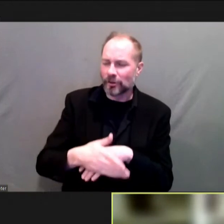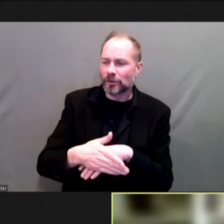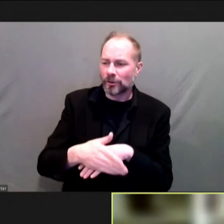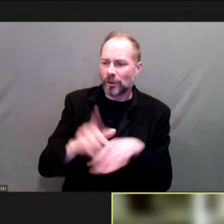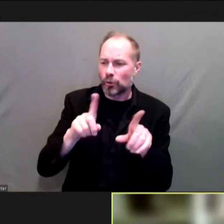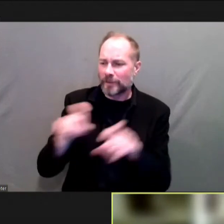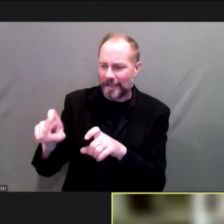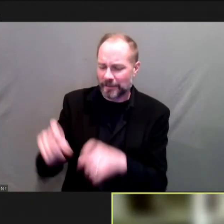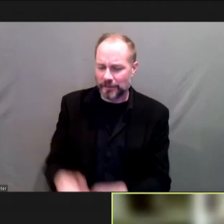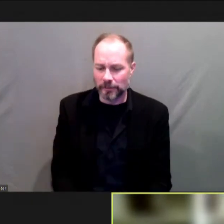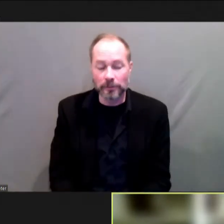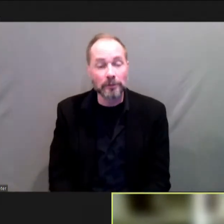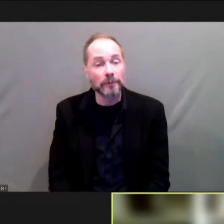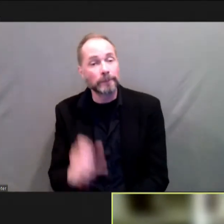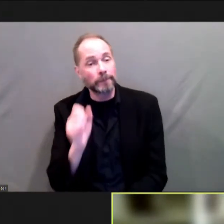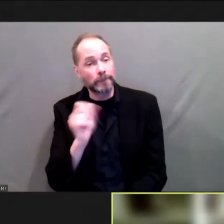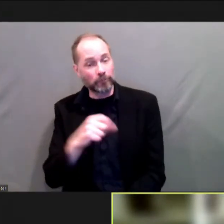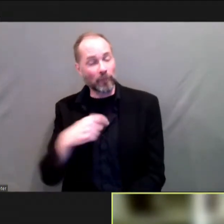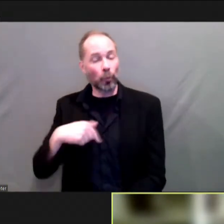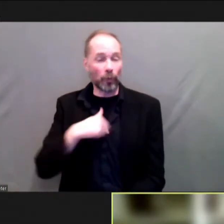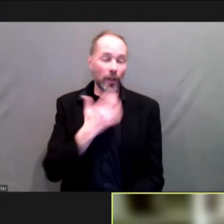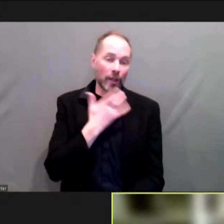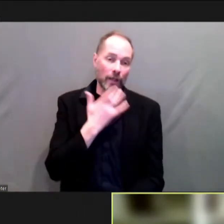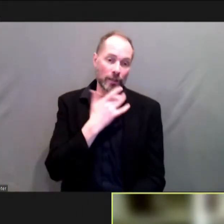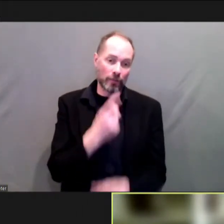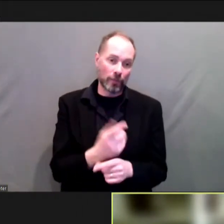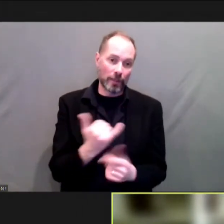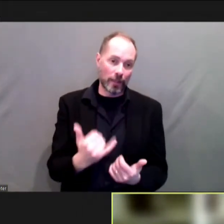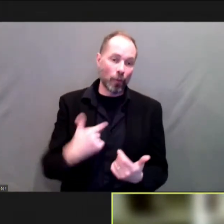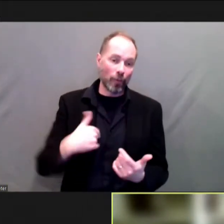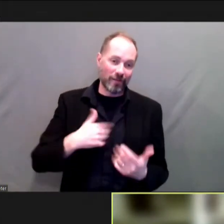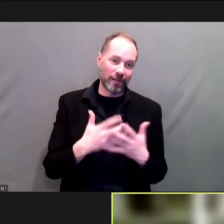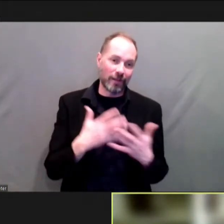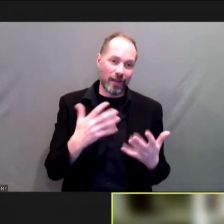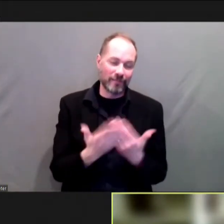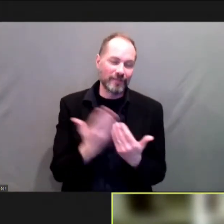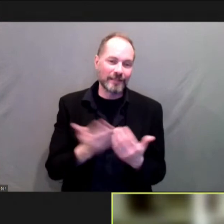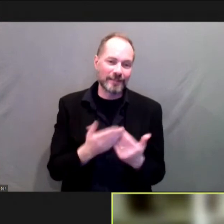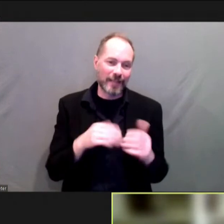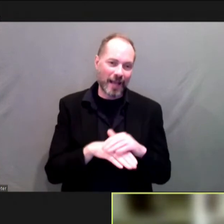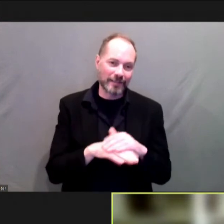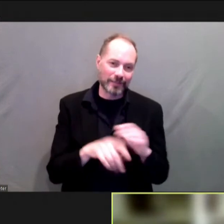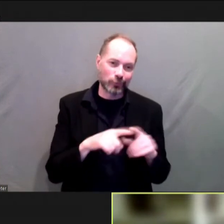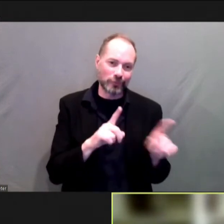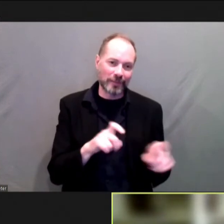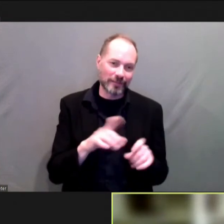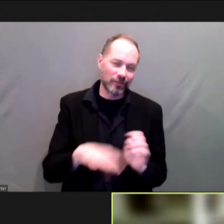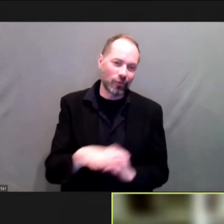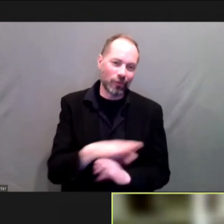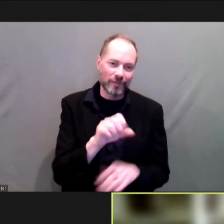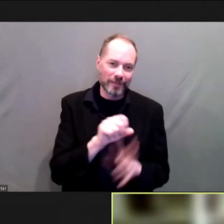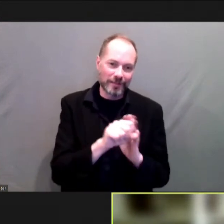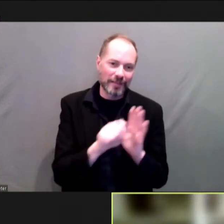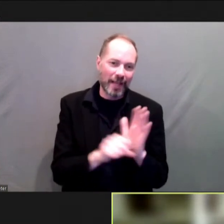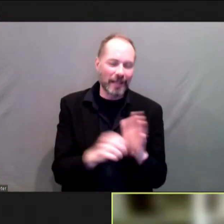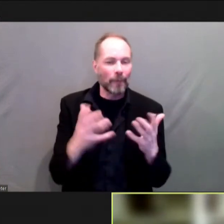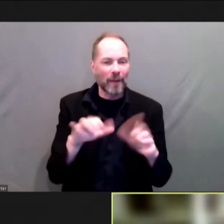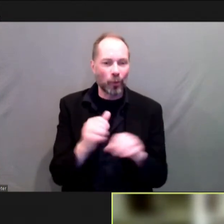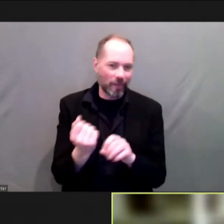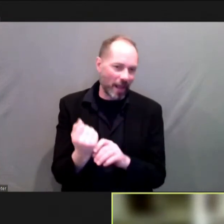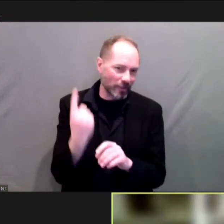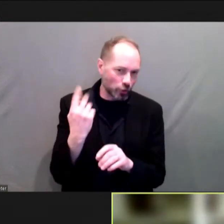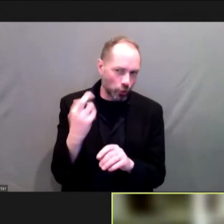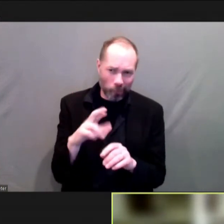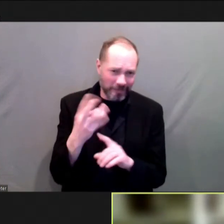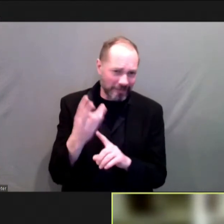We're fortunate to be in a time now where we have a lot of easy access to testing in the state compared to a year ago, 6 months